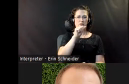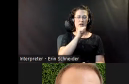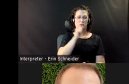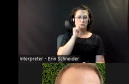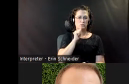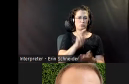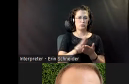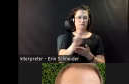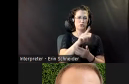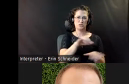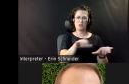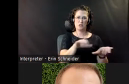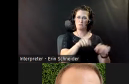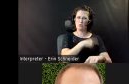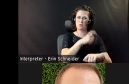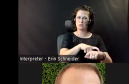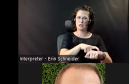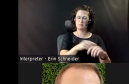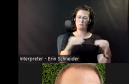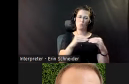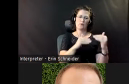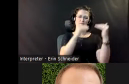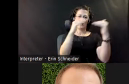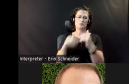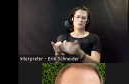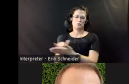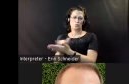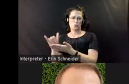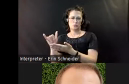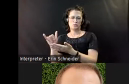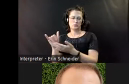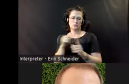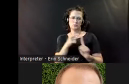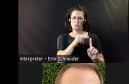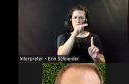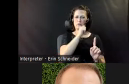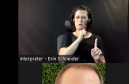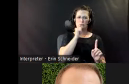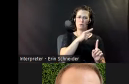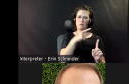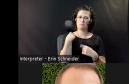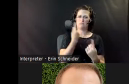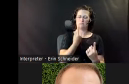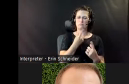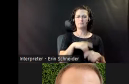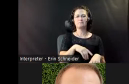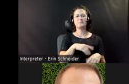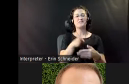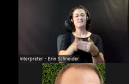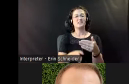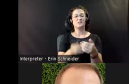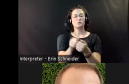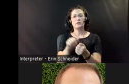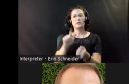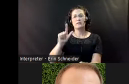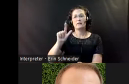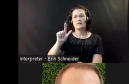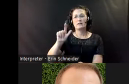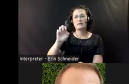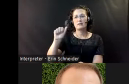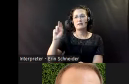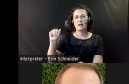that, has done this before and is thinking and is really more progressed at Northern Arizona in putting this together. And then finish this with Leanne McGovern from